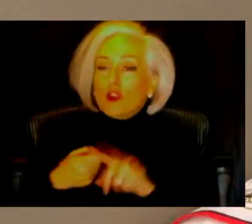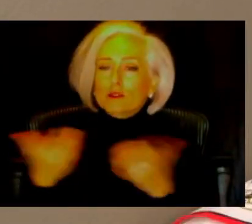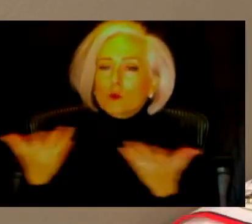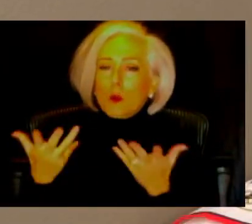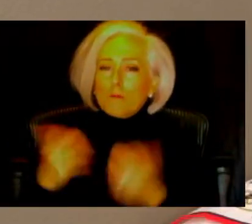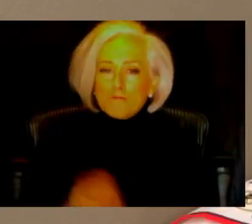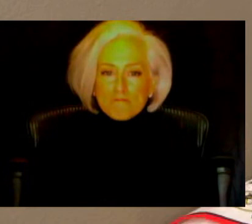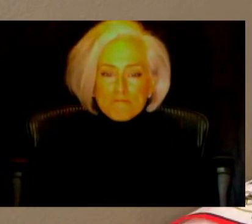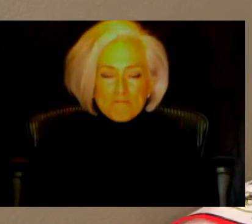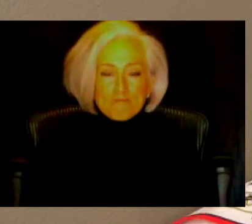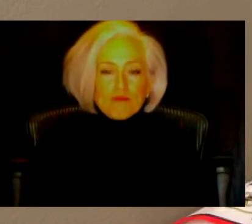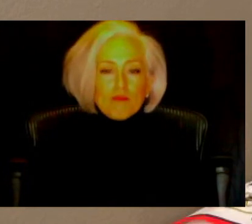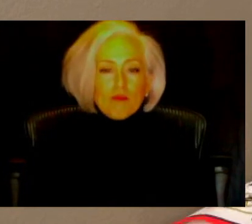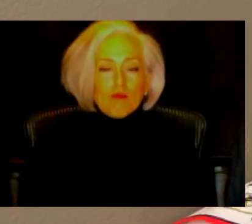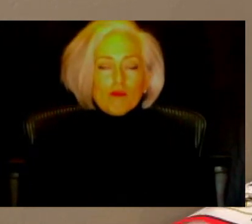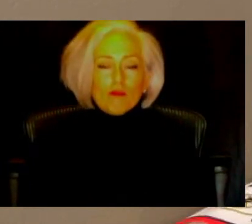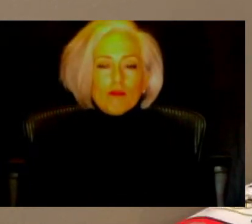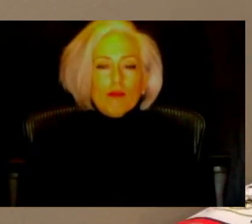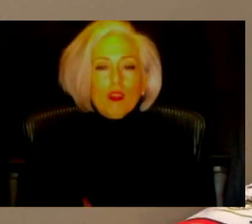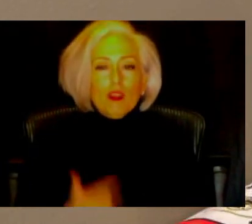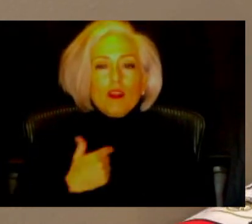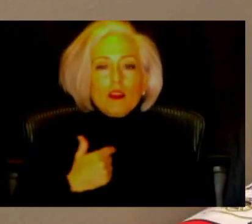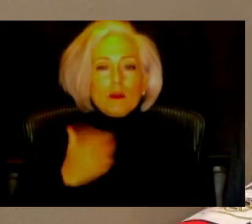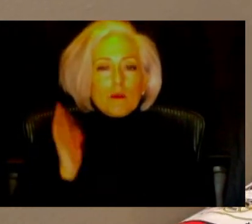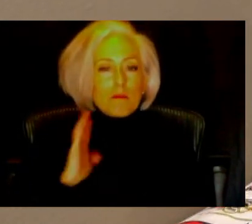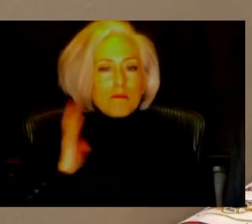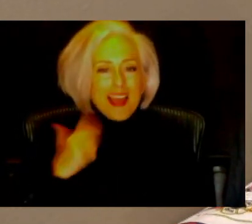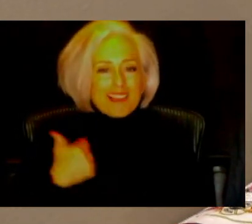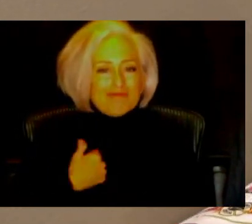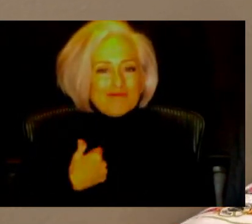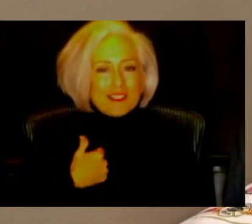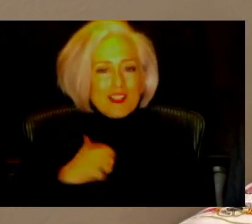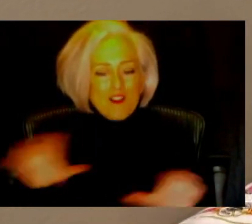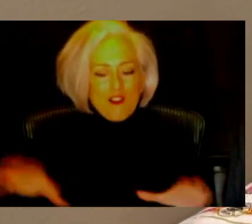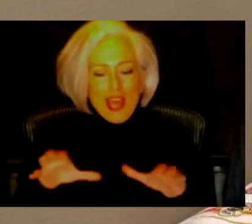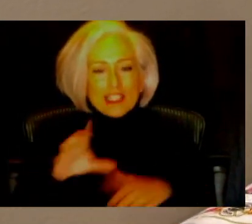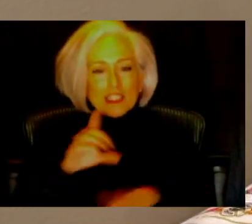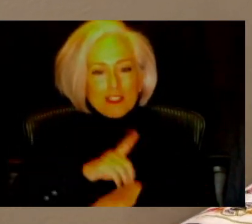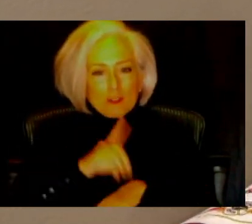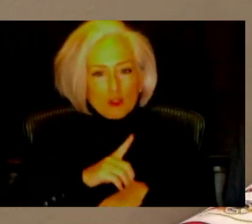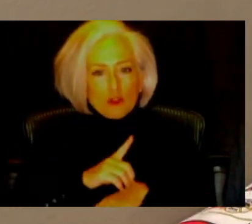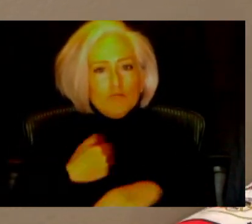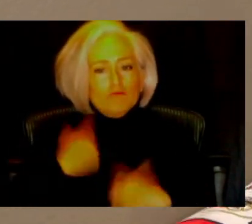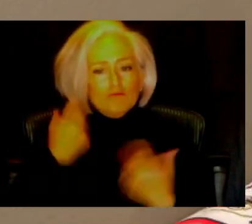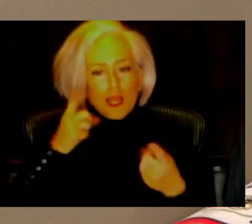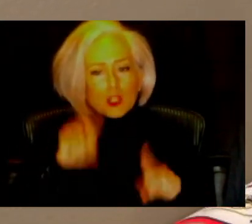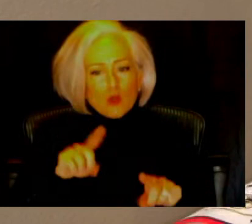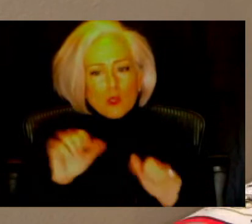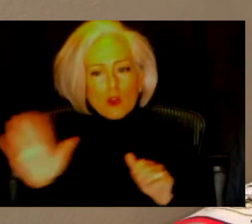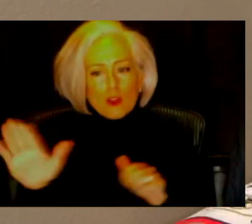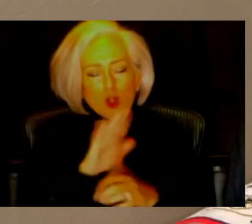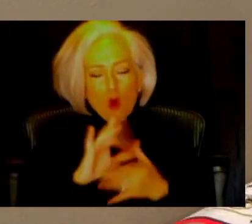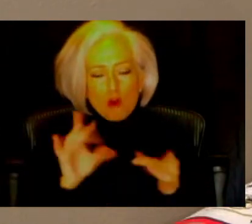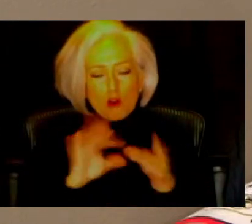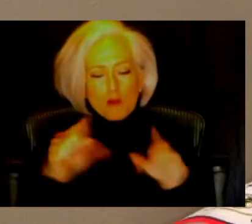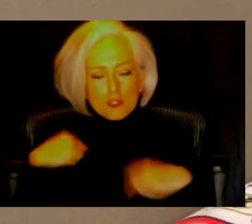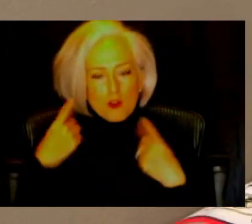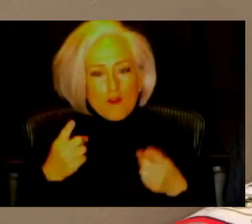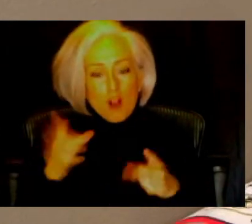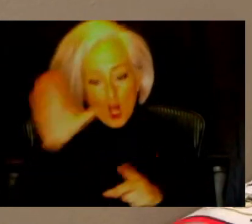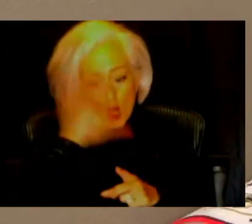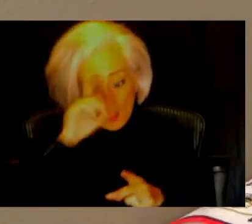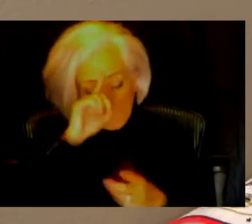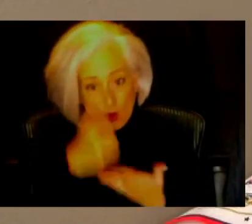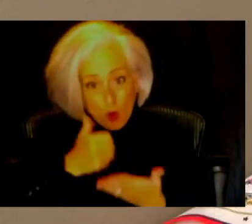I mean, I even when I was active duty, I agree with all the comments so far. Seeking help was